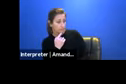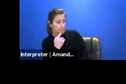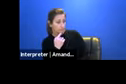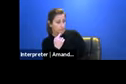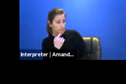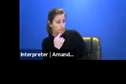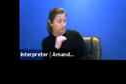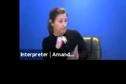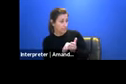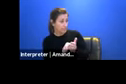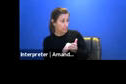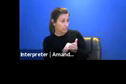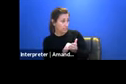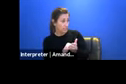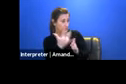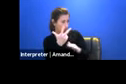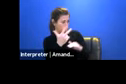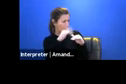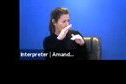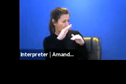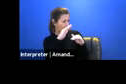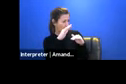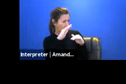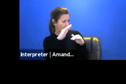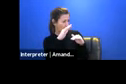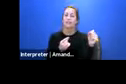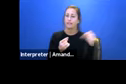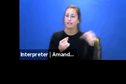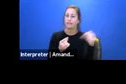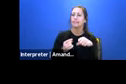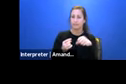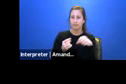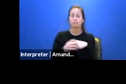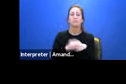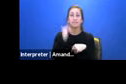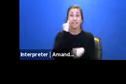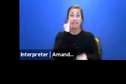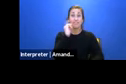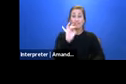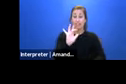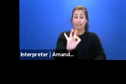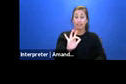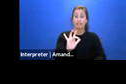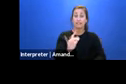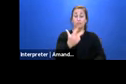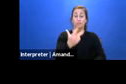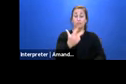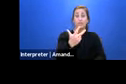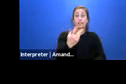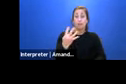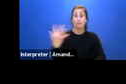higher, correct? Dr. Woods. Yes, yes, sir. That's three or higher. Yes, three or higher, it would be 67%. Yes,